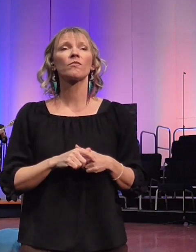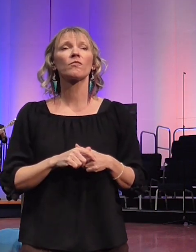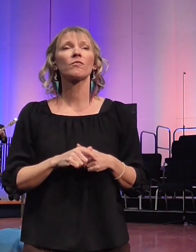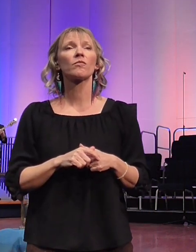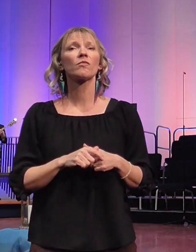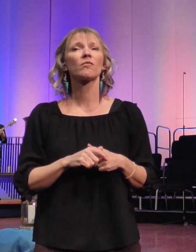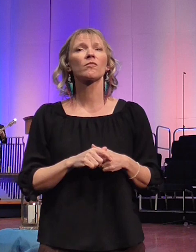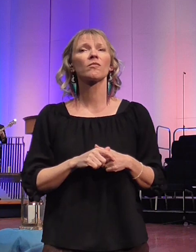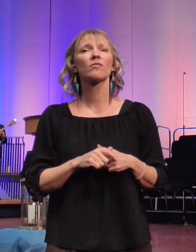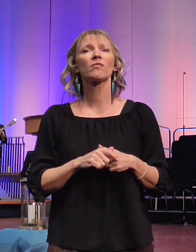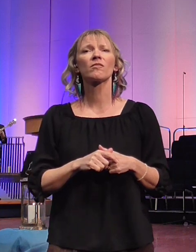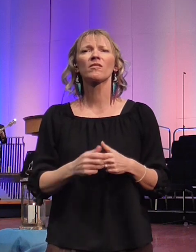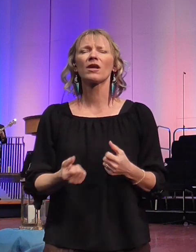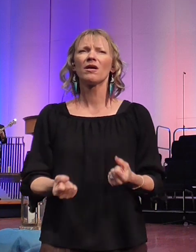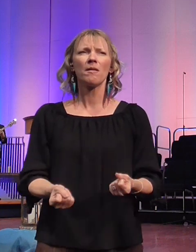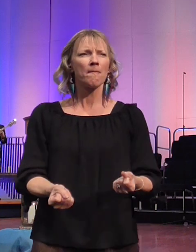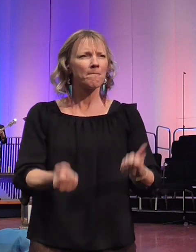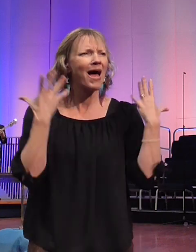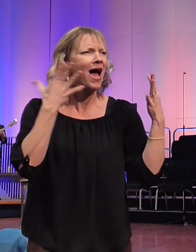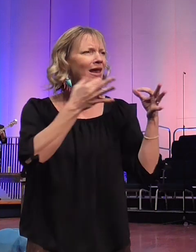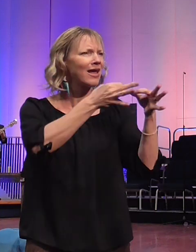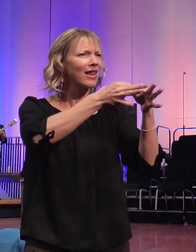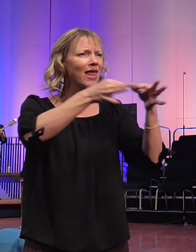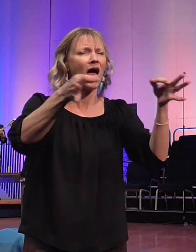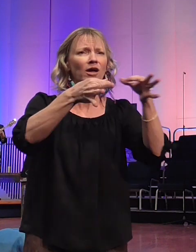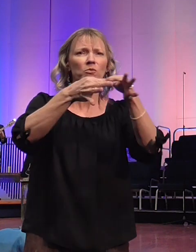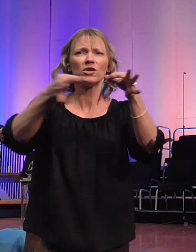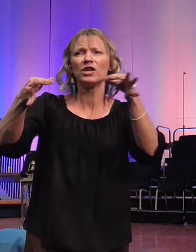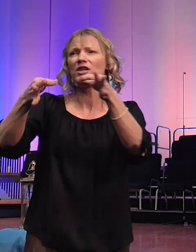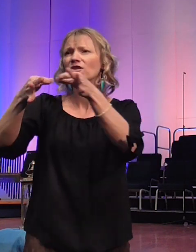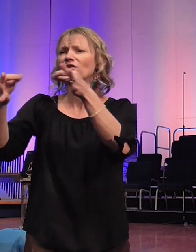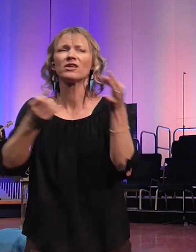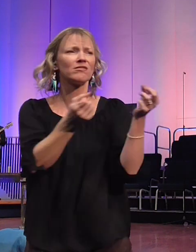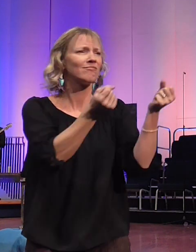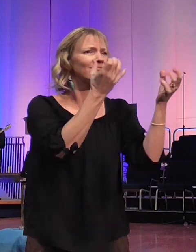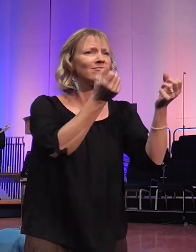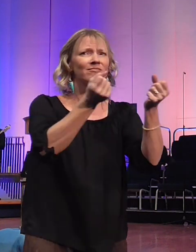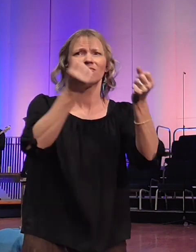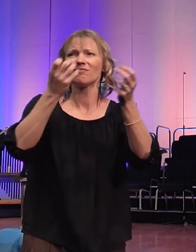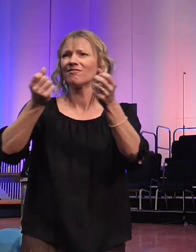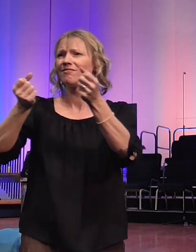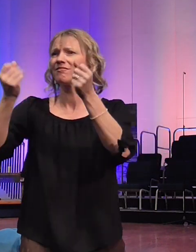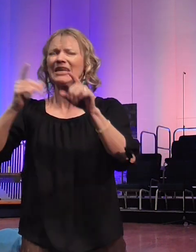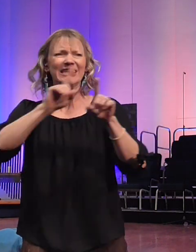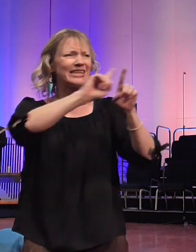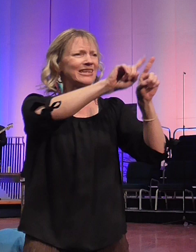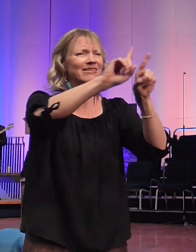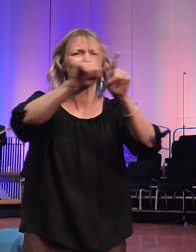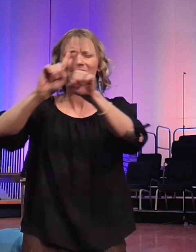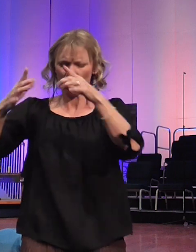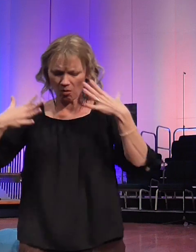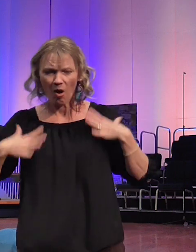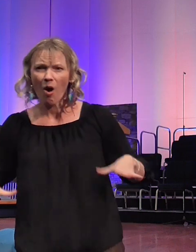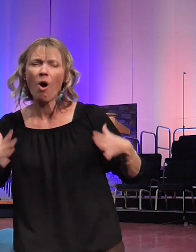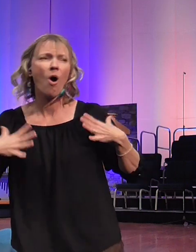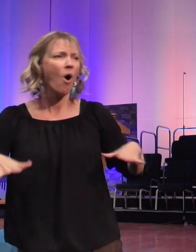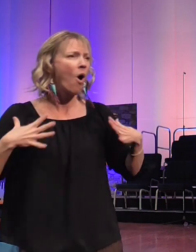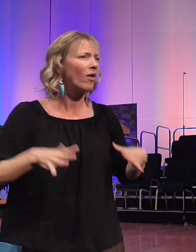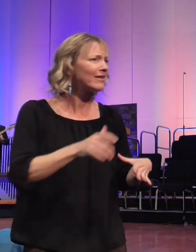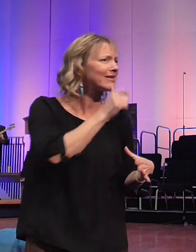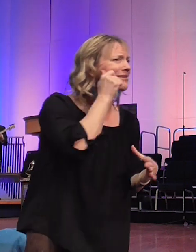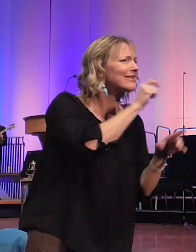We speak so many languages, different clothing, different